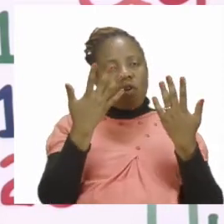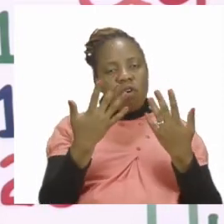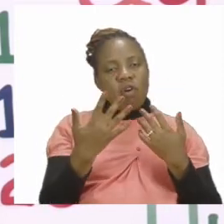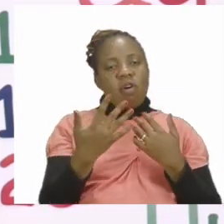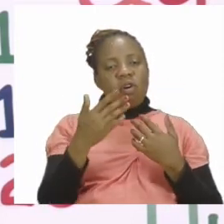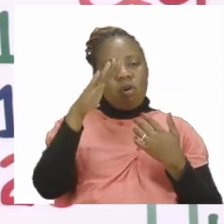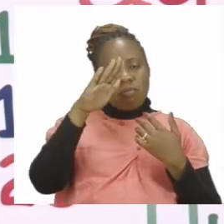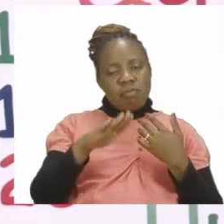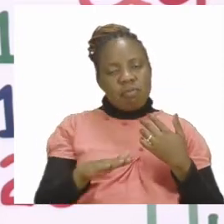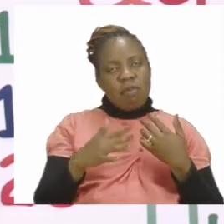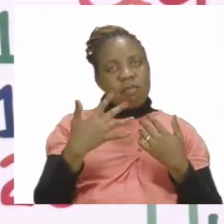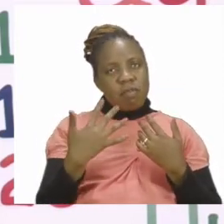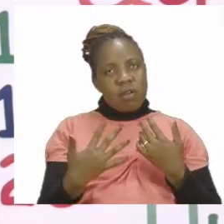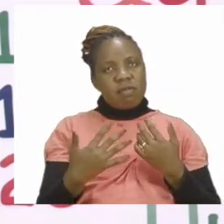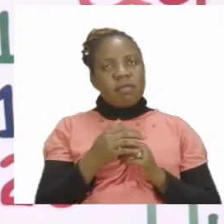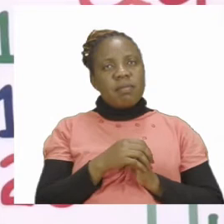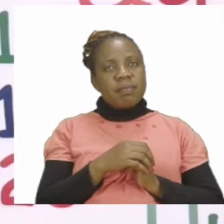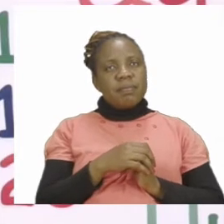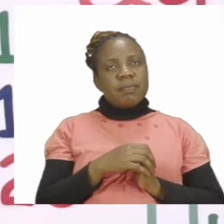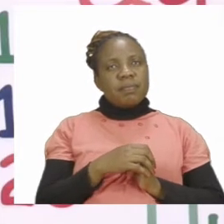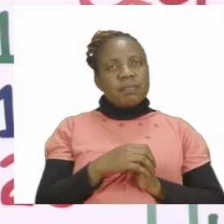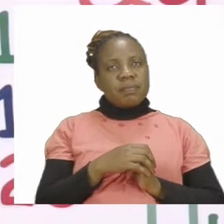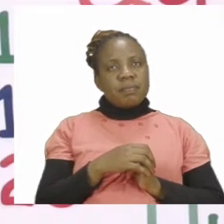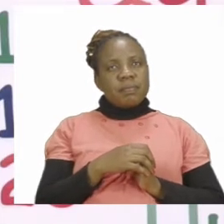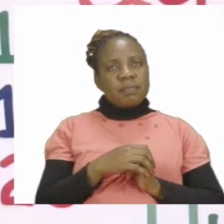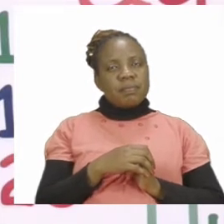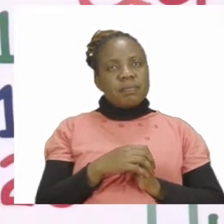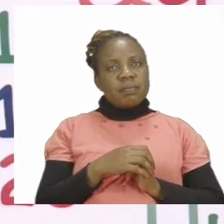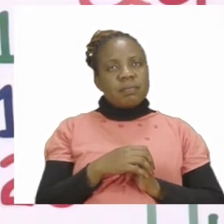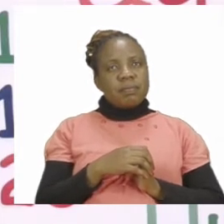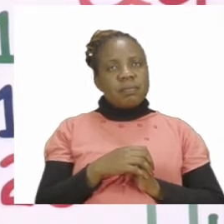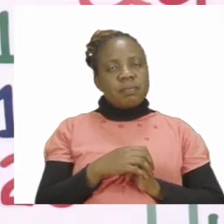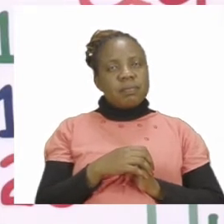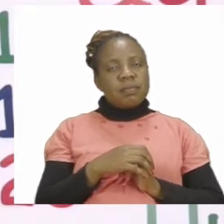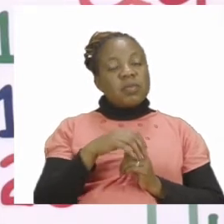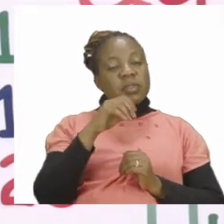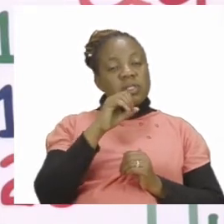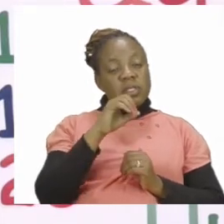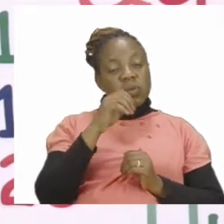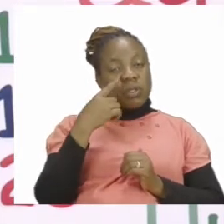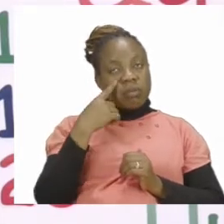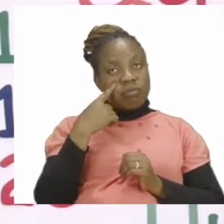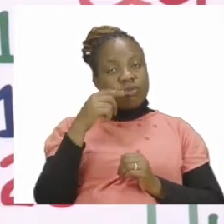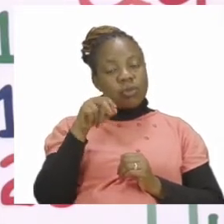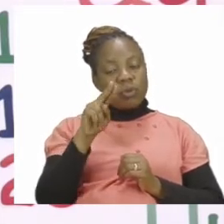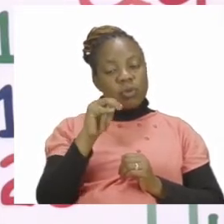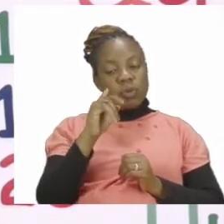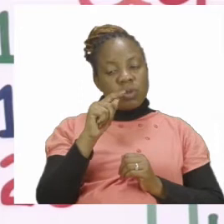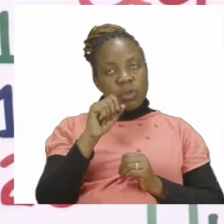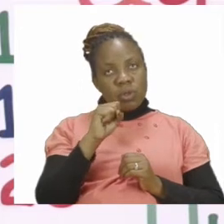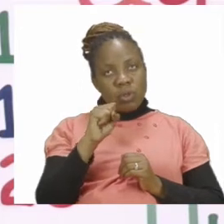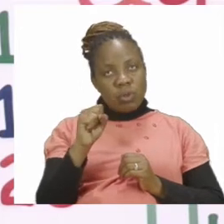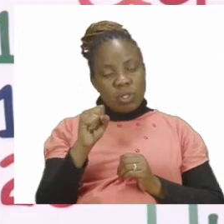4, but it increases if our units are 5 and